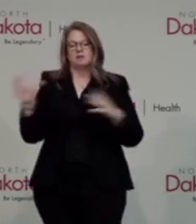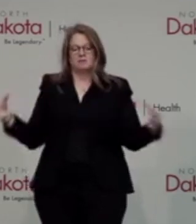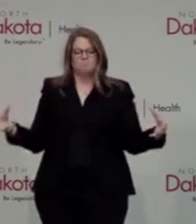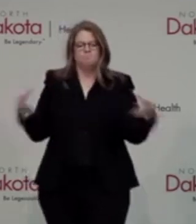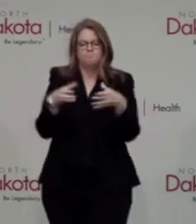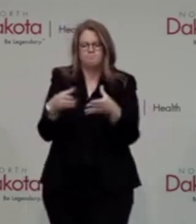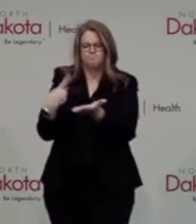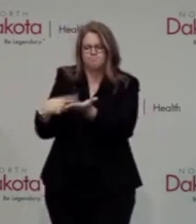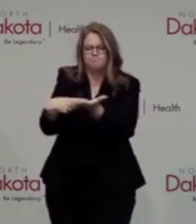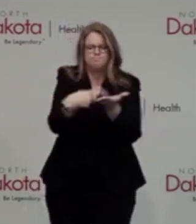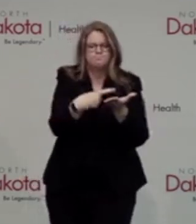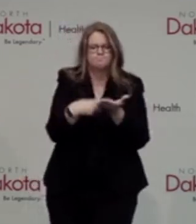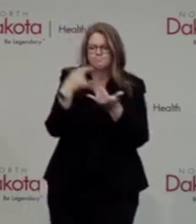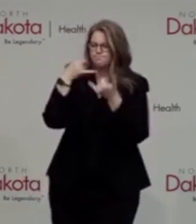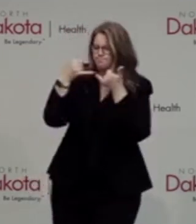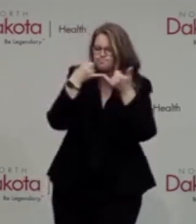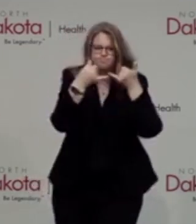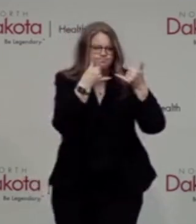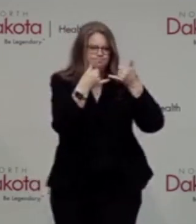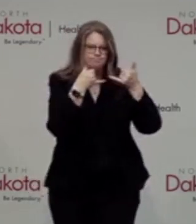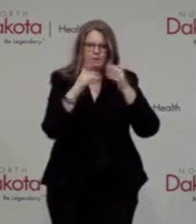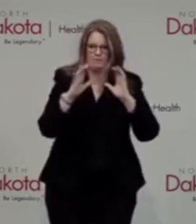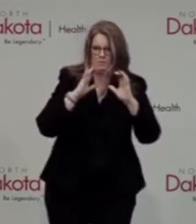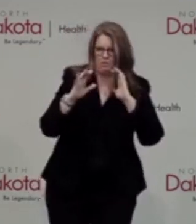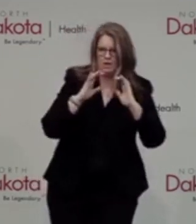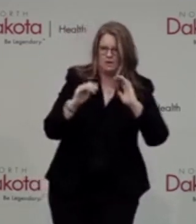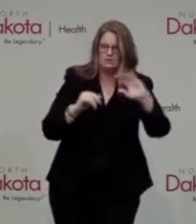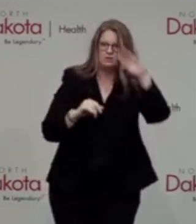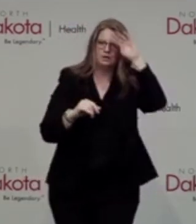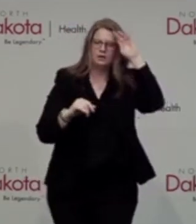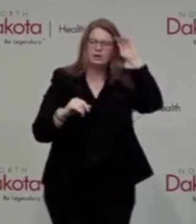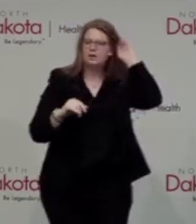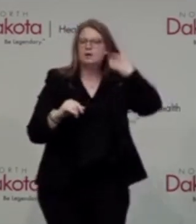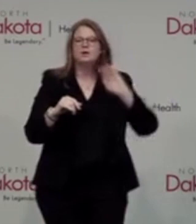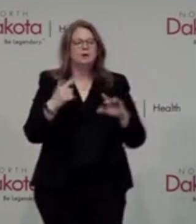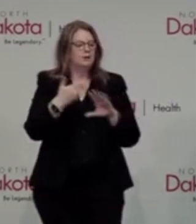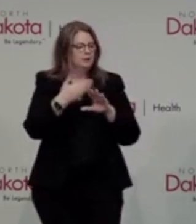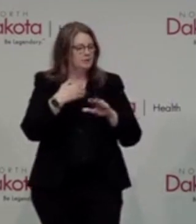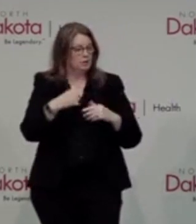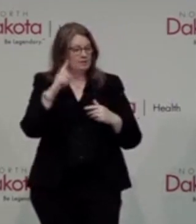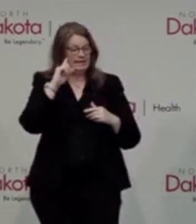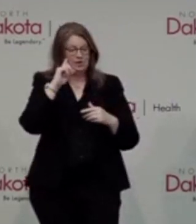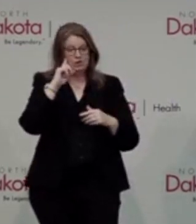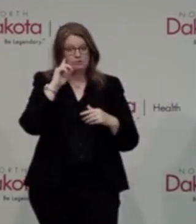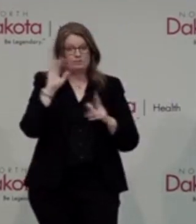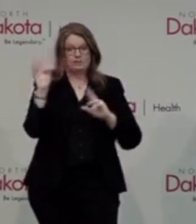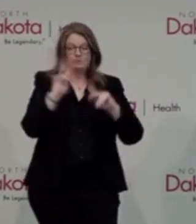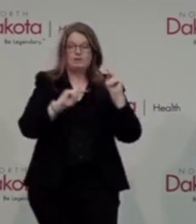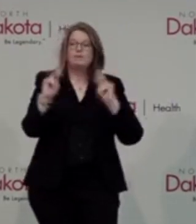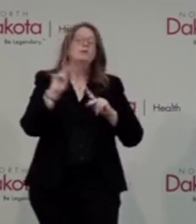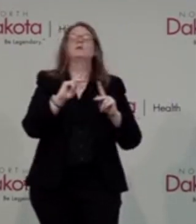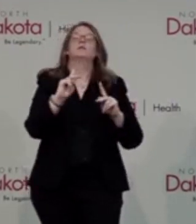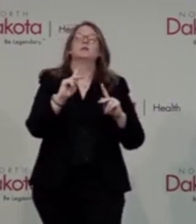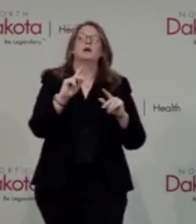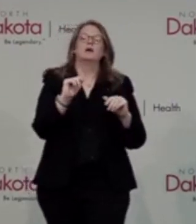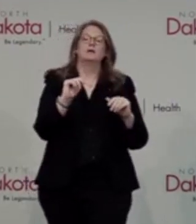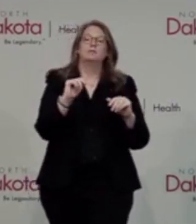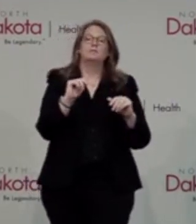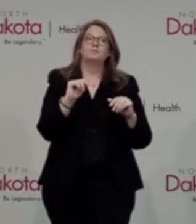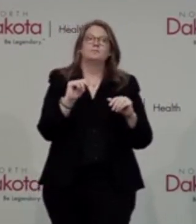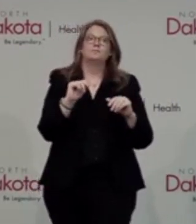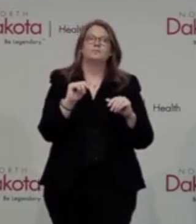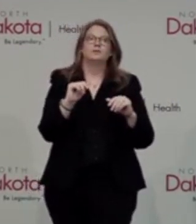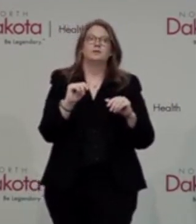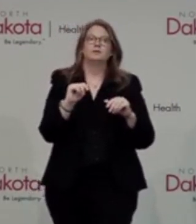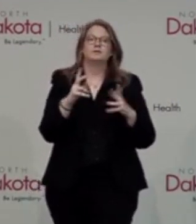and communicating with each other today. But first, before we hear from those individuals, those professionals, let's